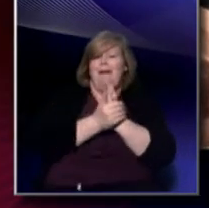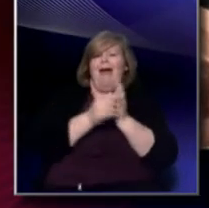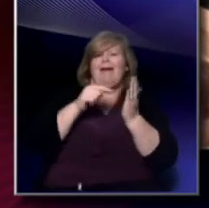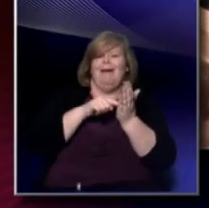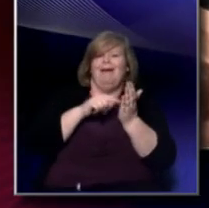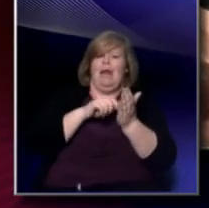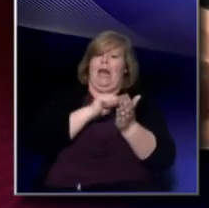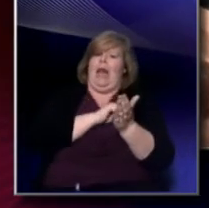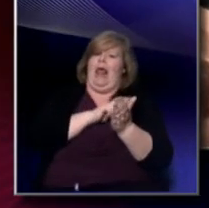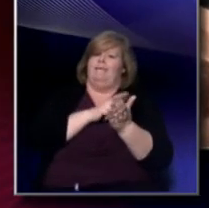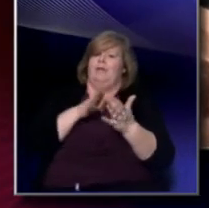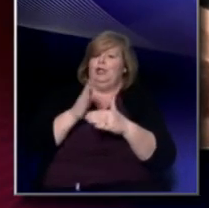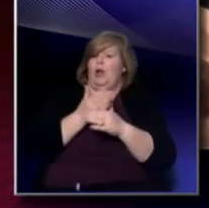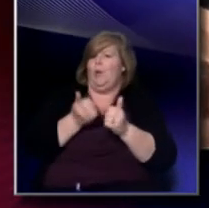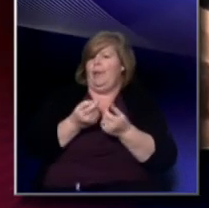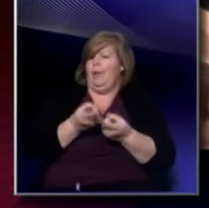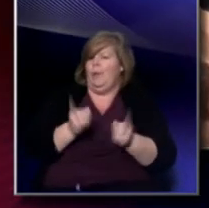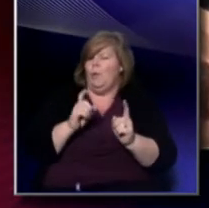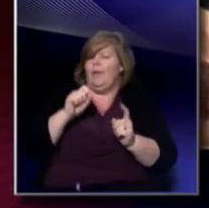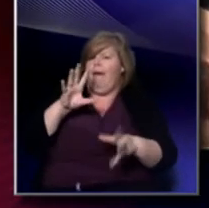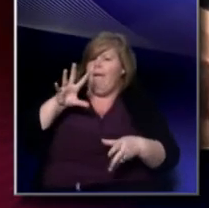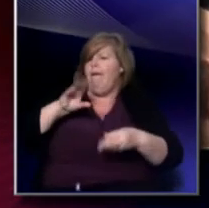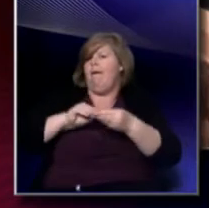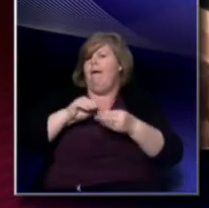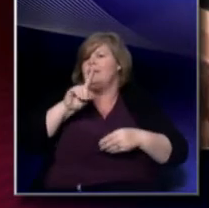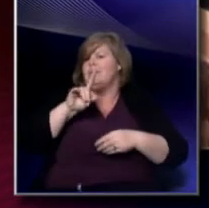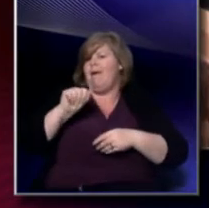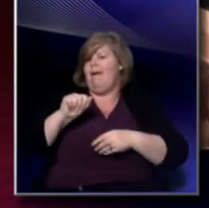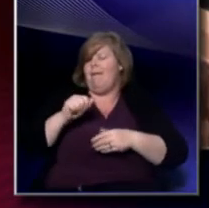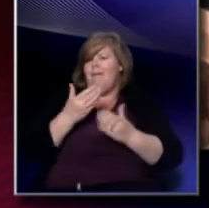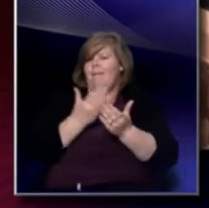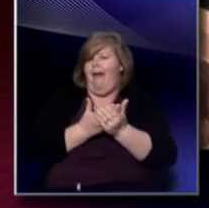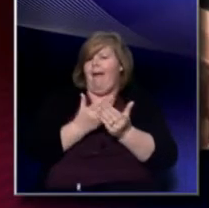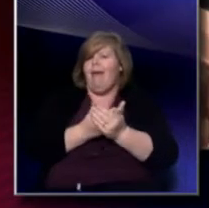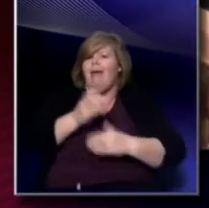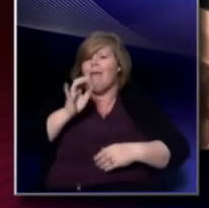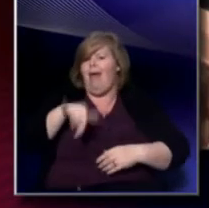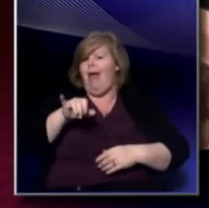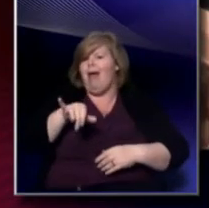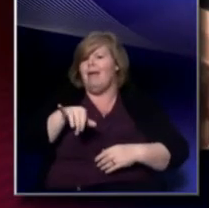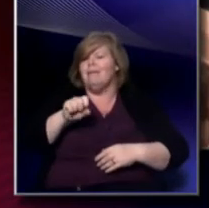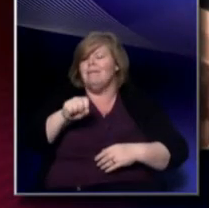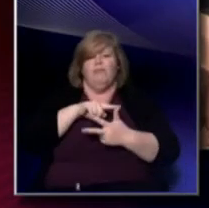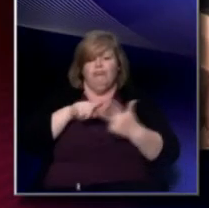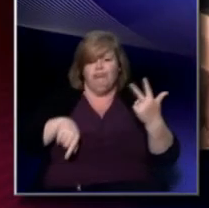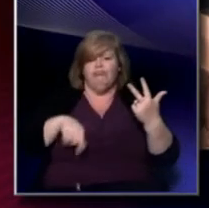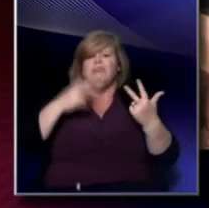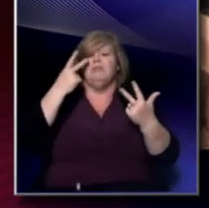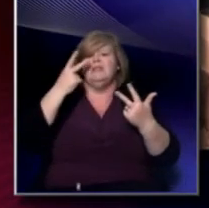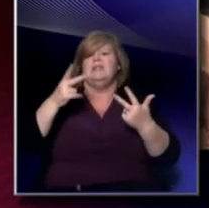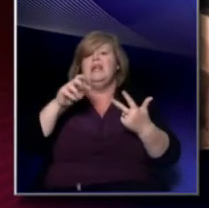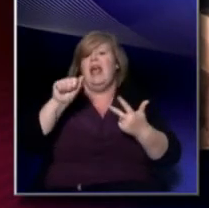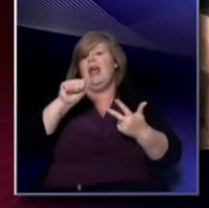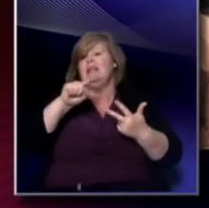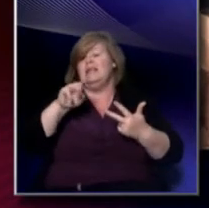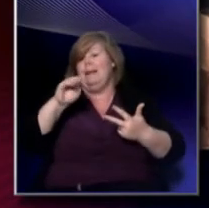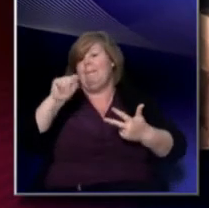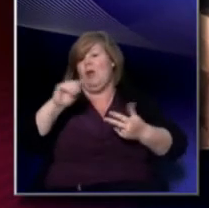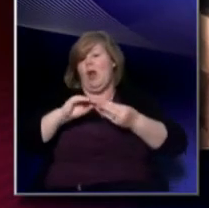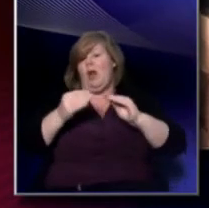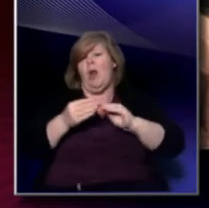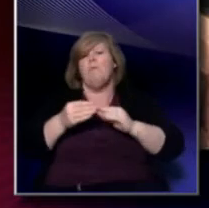Annette shared with you the comprehensive data packet. There's the results in that similar across